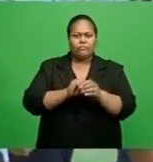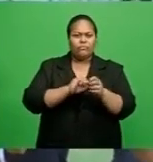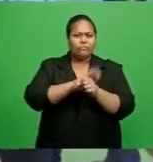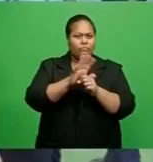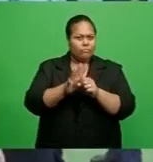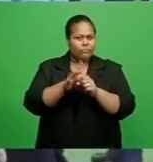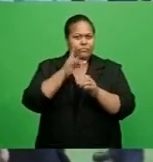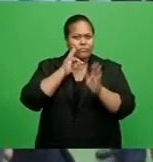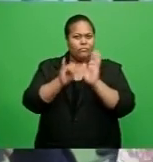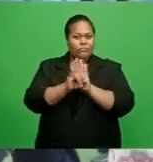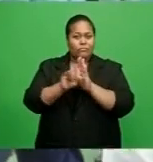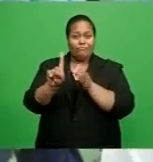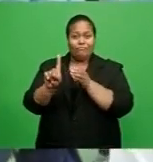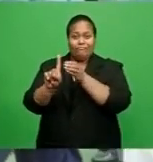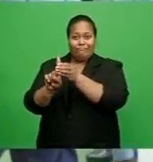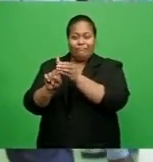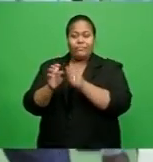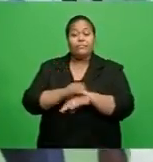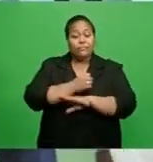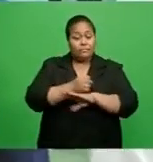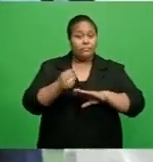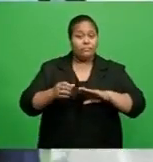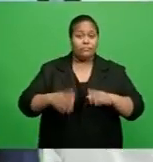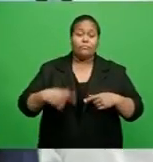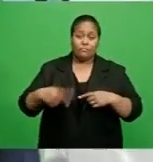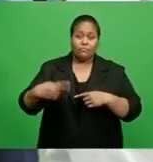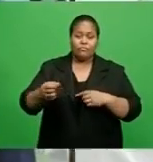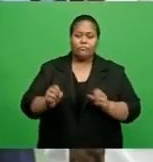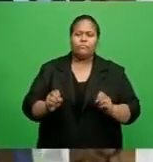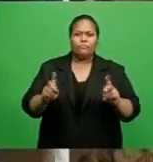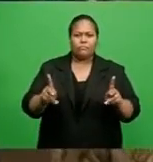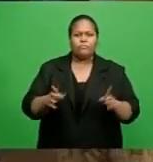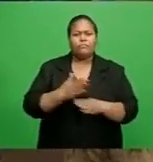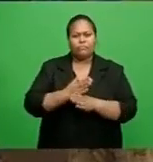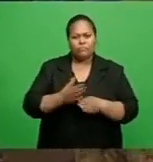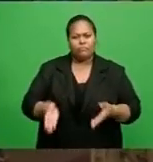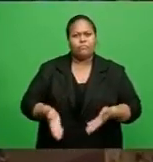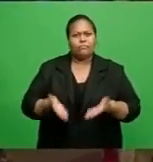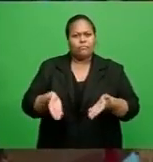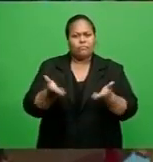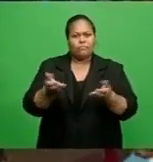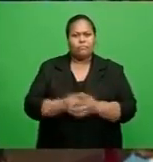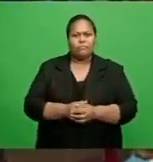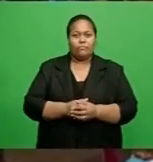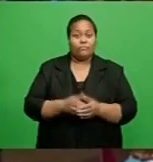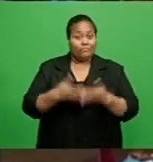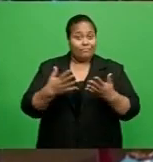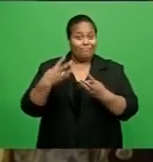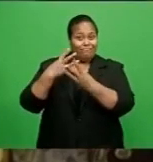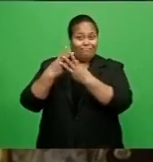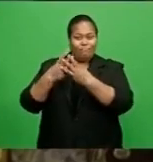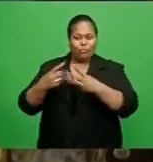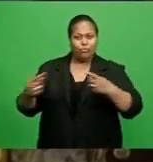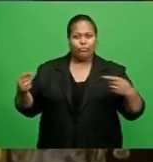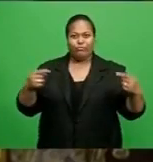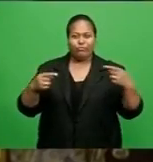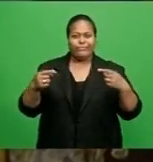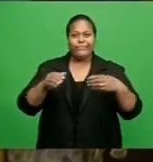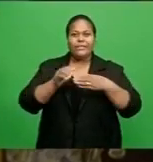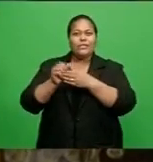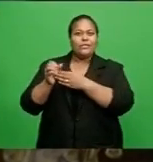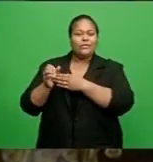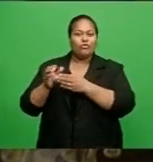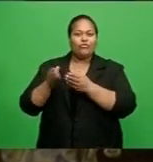quarantine. Government will continue to create jobs, says PM. And race begins for Sidelpa leadership.